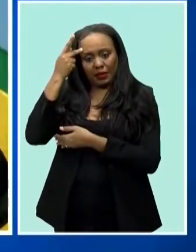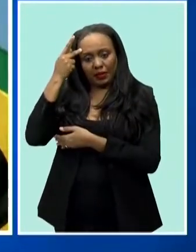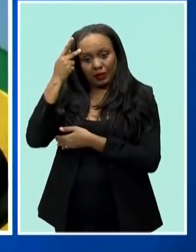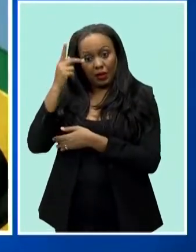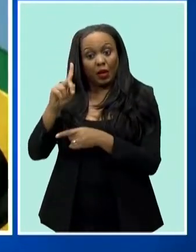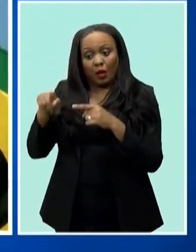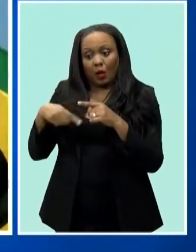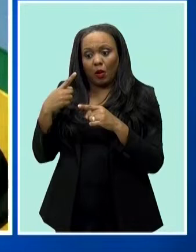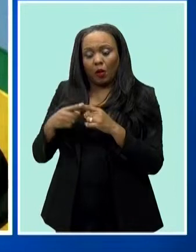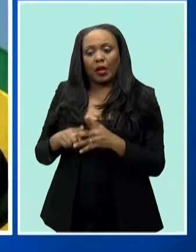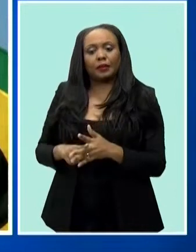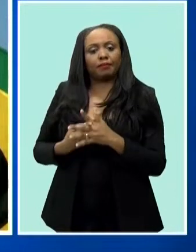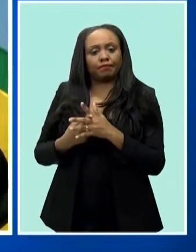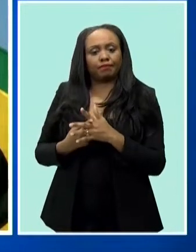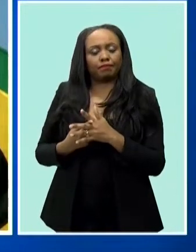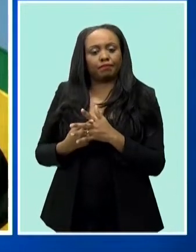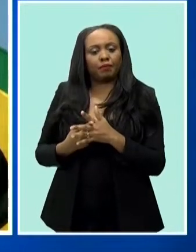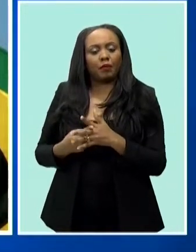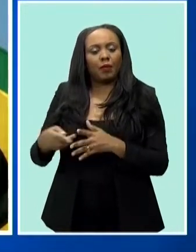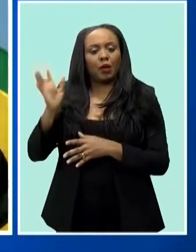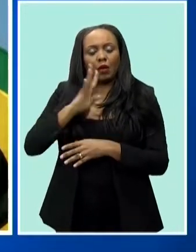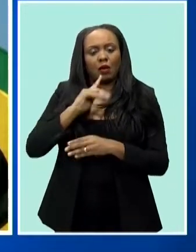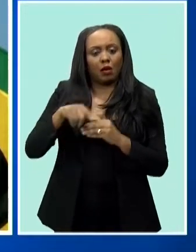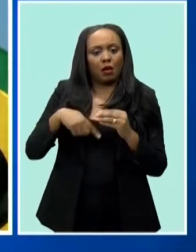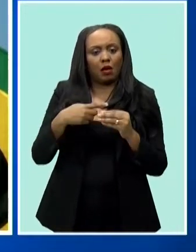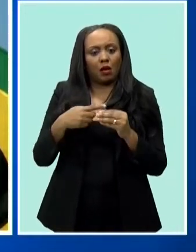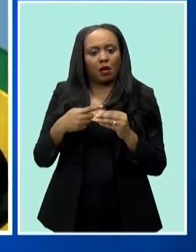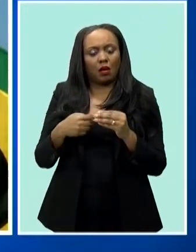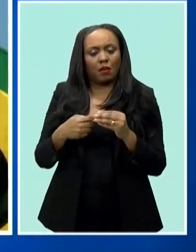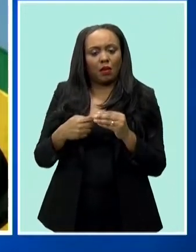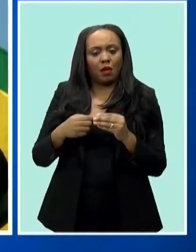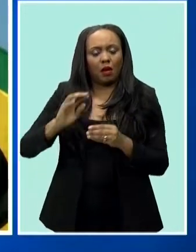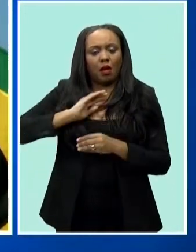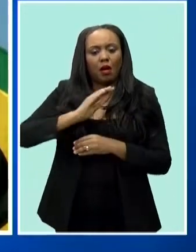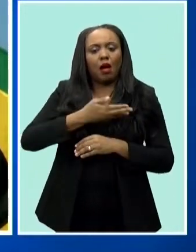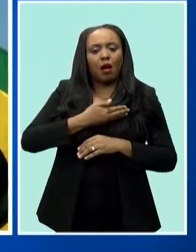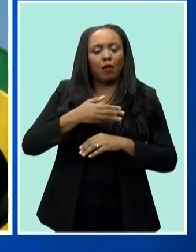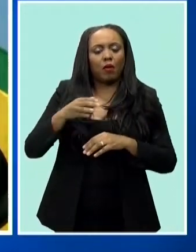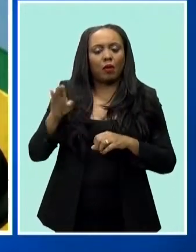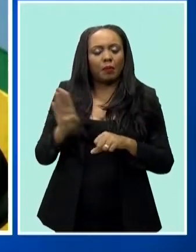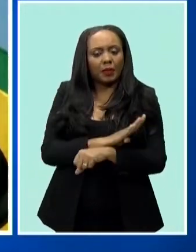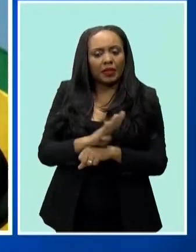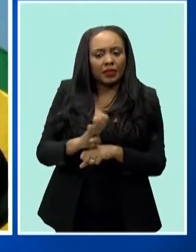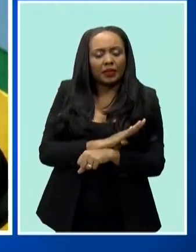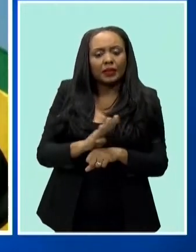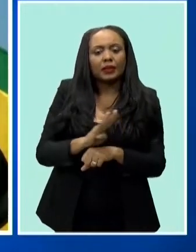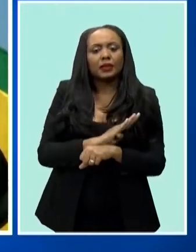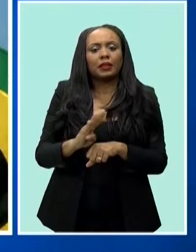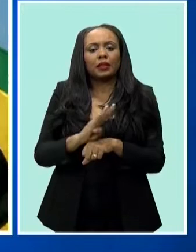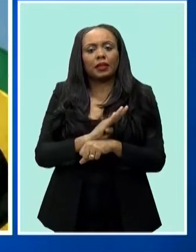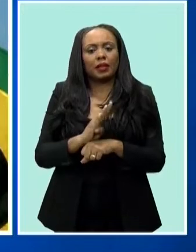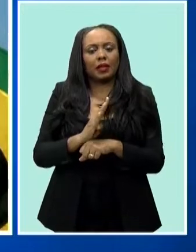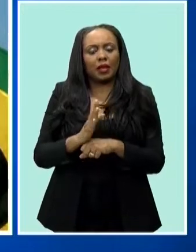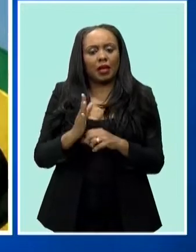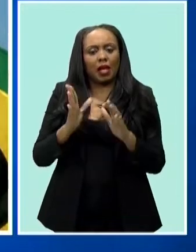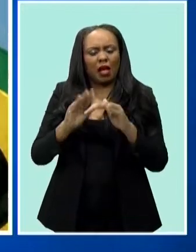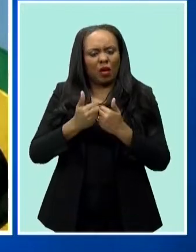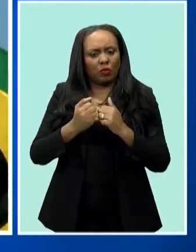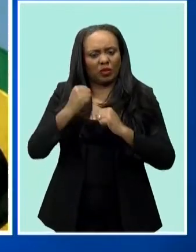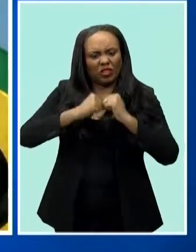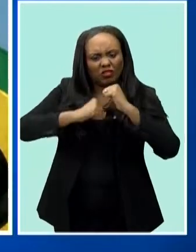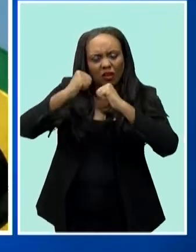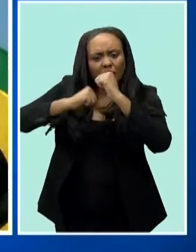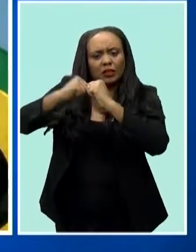will represent a watershed within the Barbadian commercial architecture and will substantially elevate